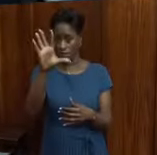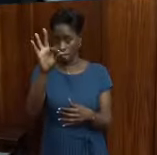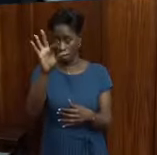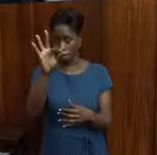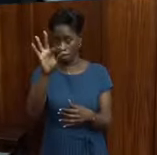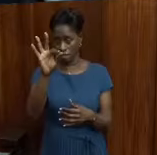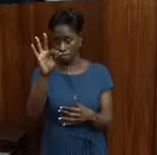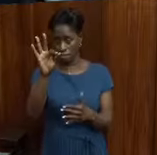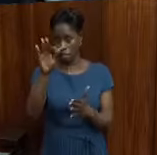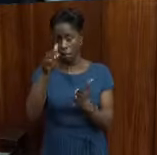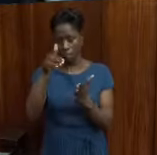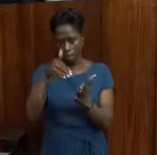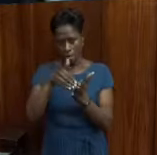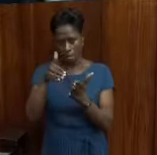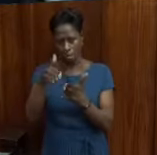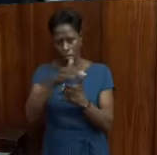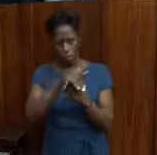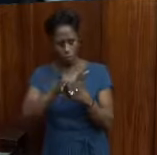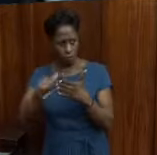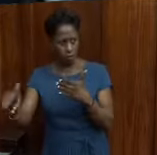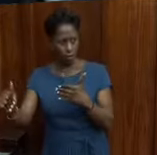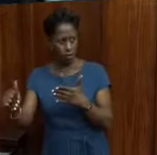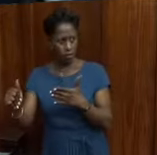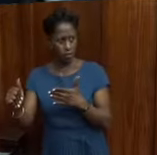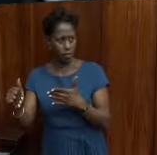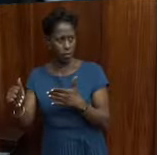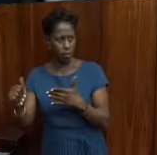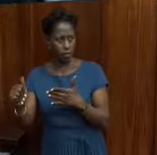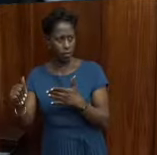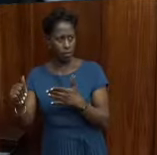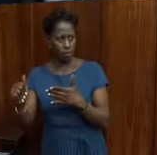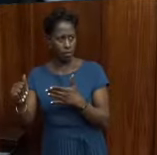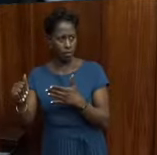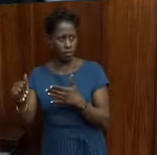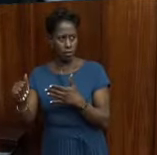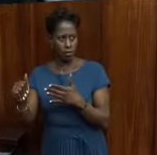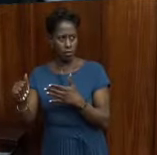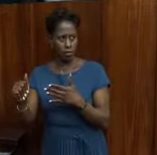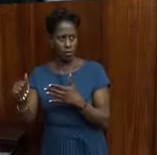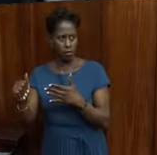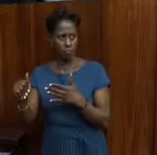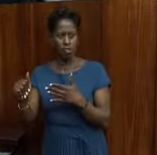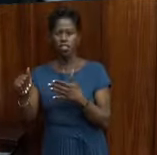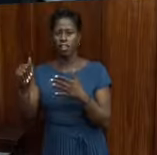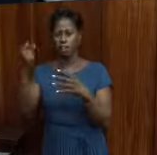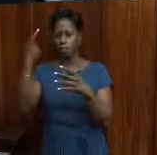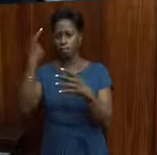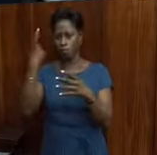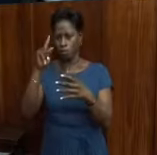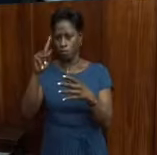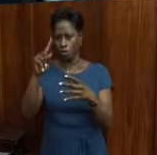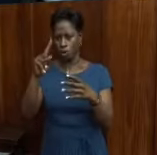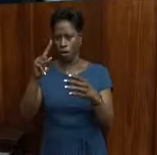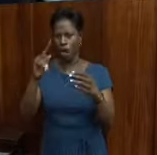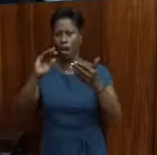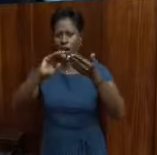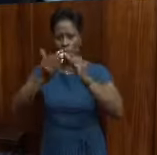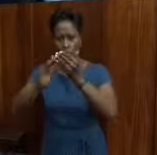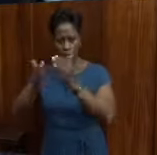made available by the Caribbean Development Fund and is now available for community tourism through the St.